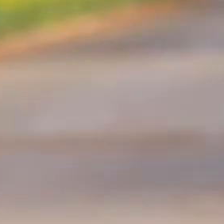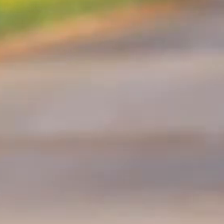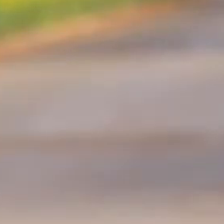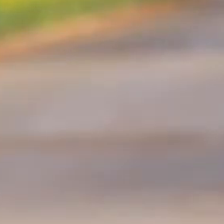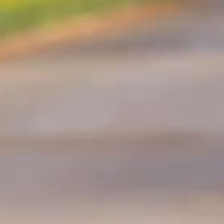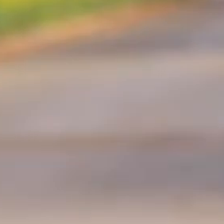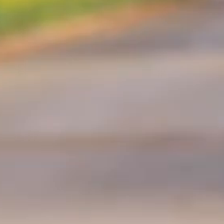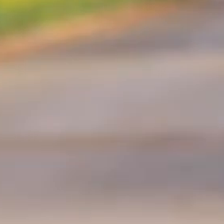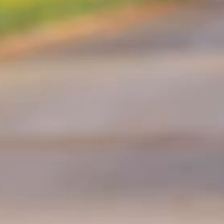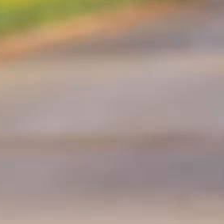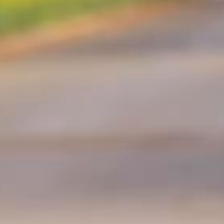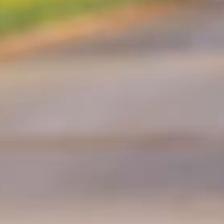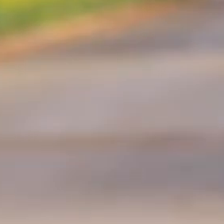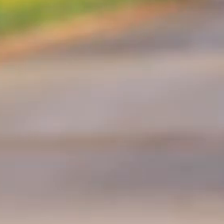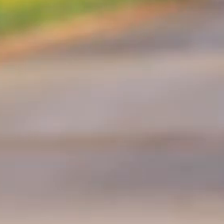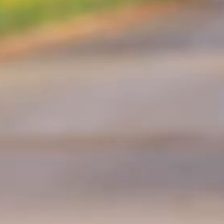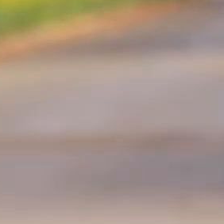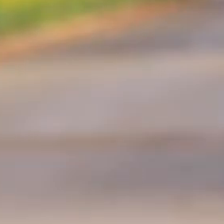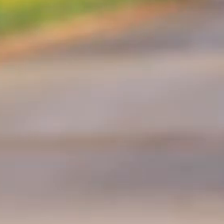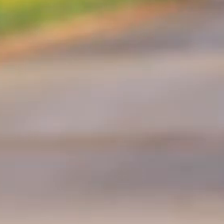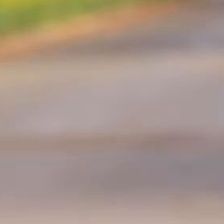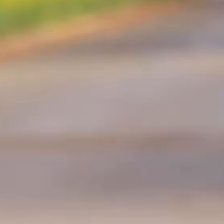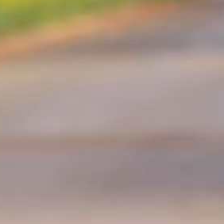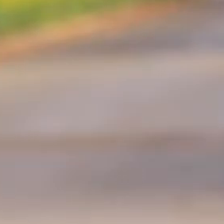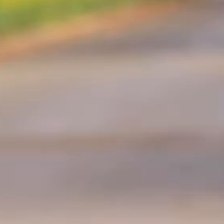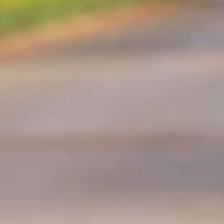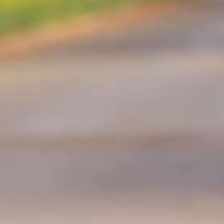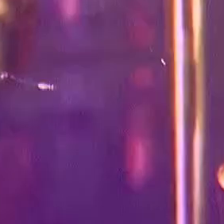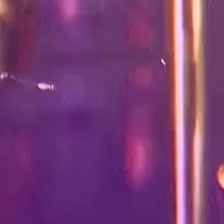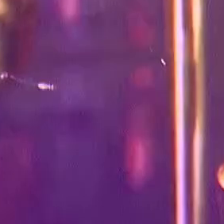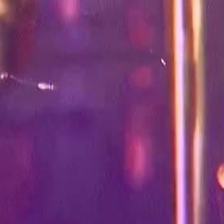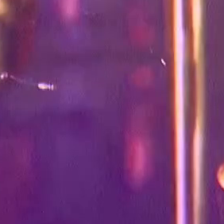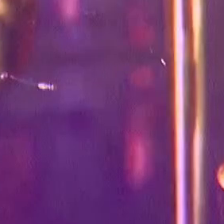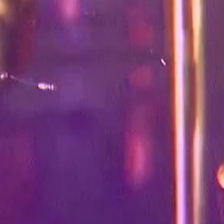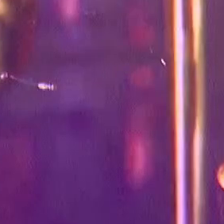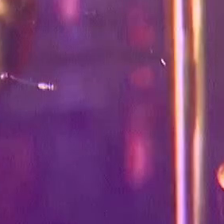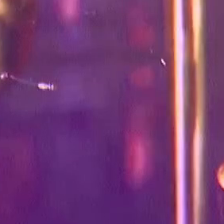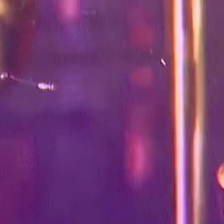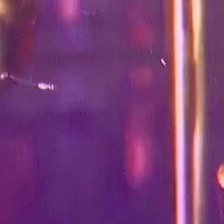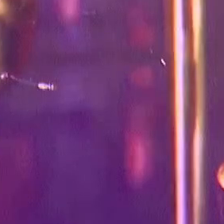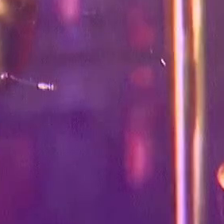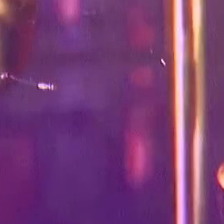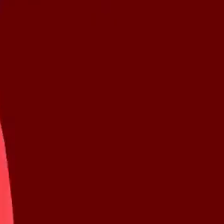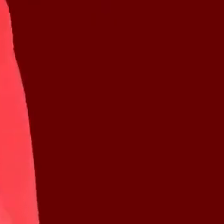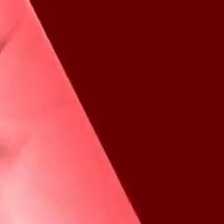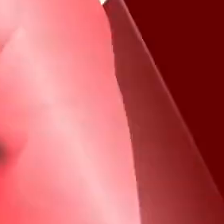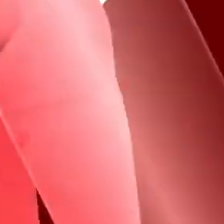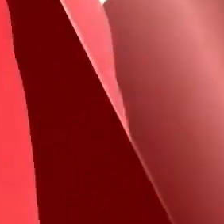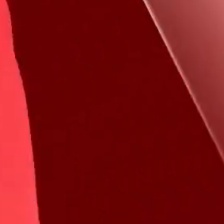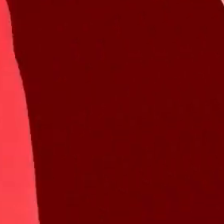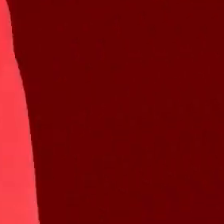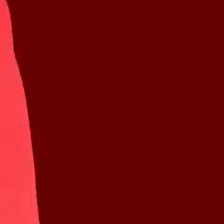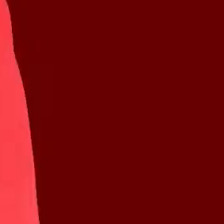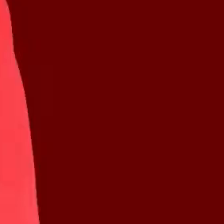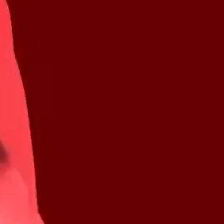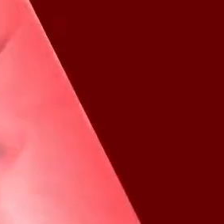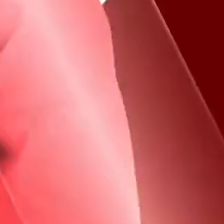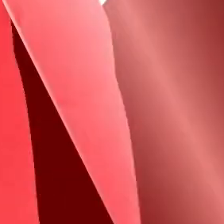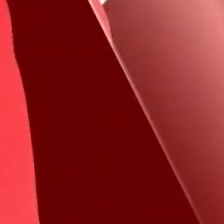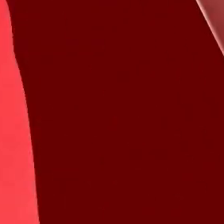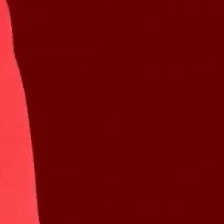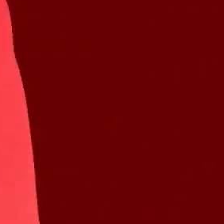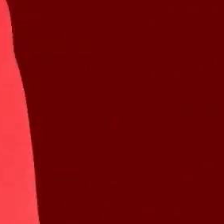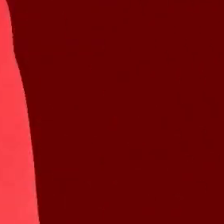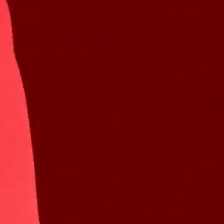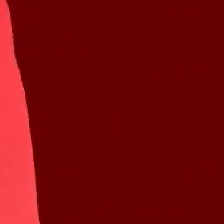A program that brings you legal sensitization on your television. My statement is written and just in KUTV